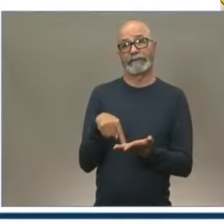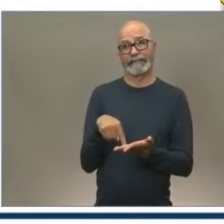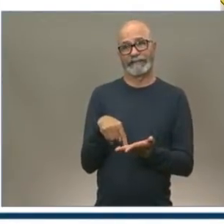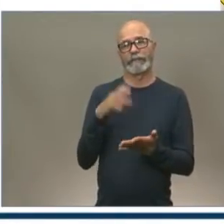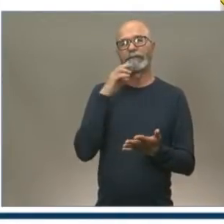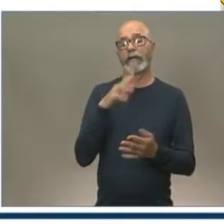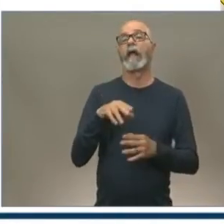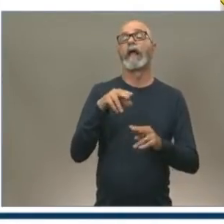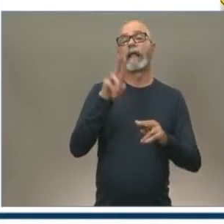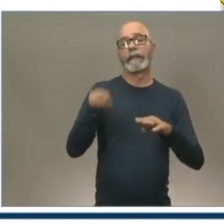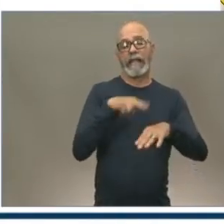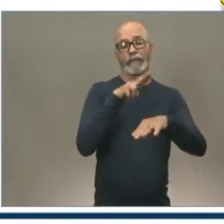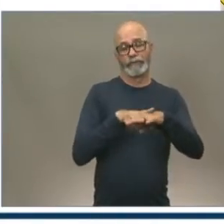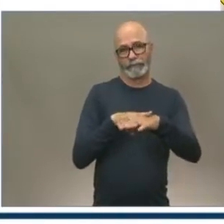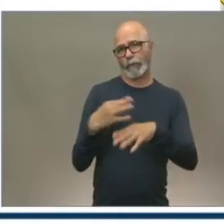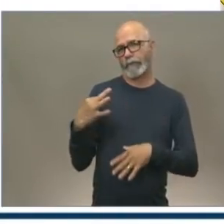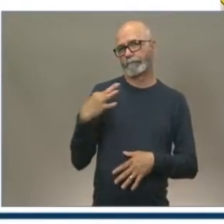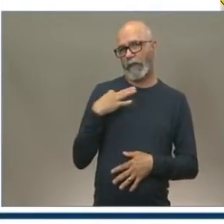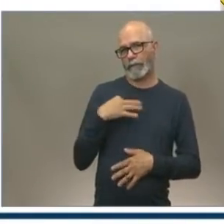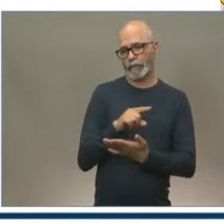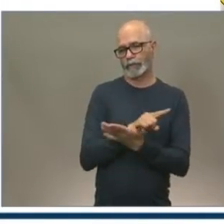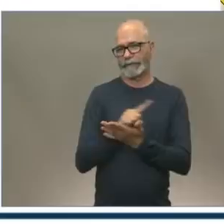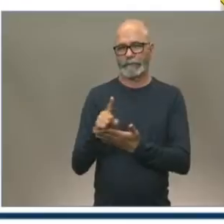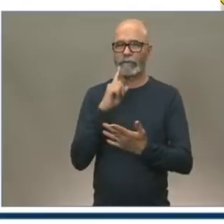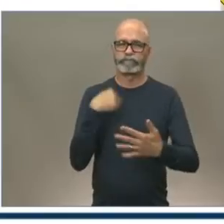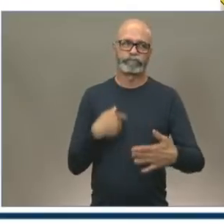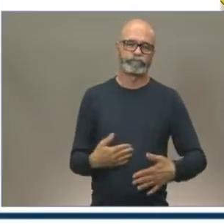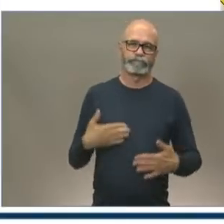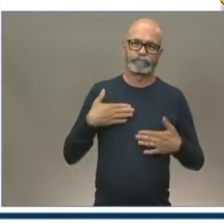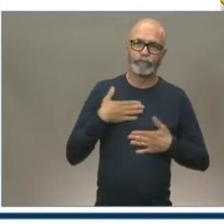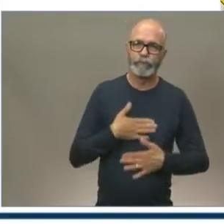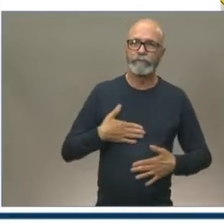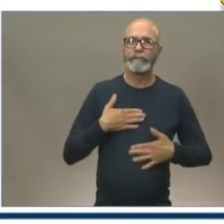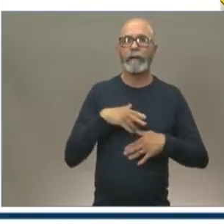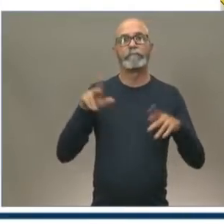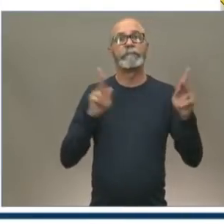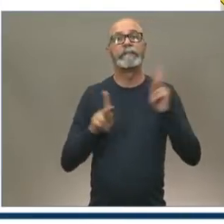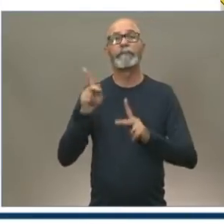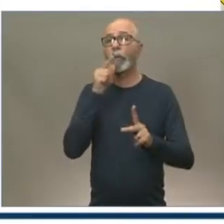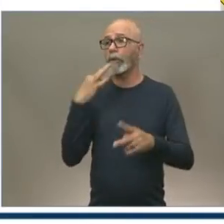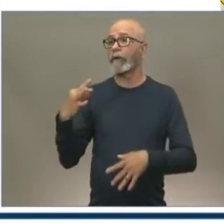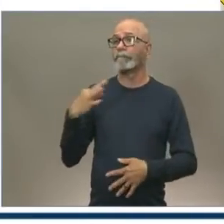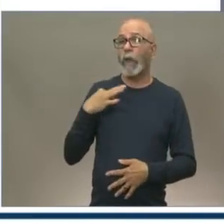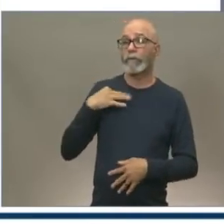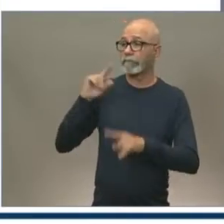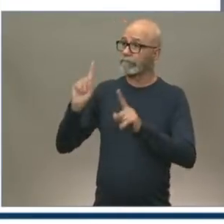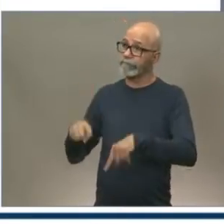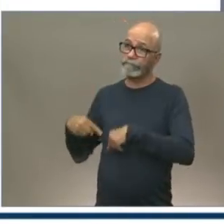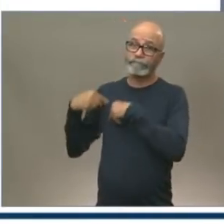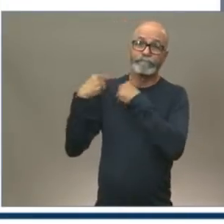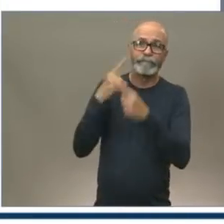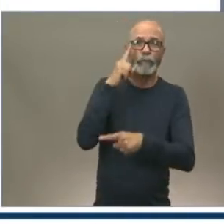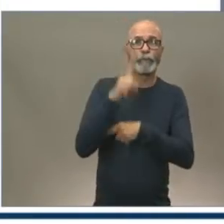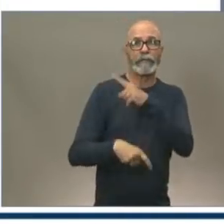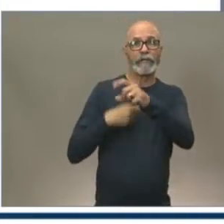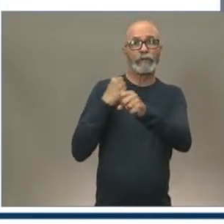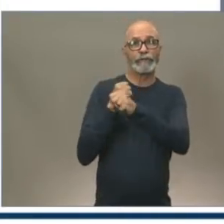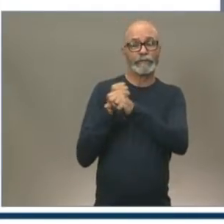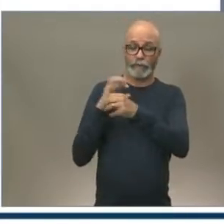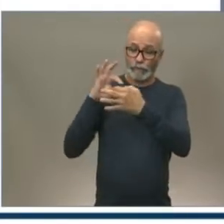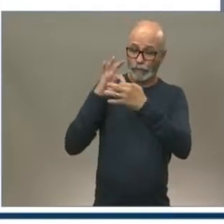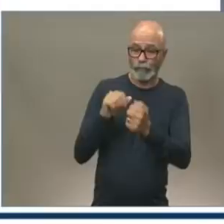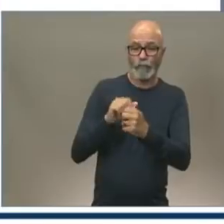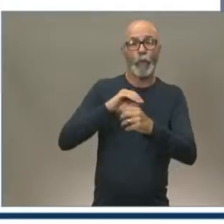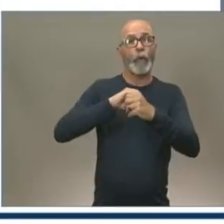we all appreciate the time and effort that Nova Scotians have been putting in over the last year, especially to do with COVID and continuing to